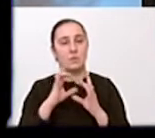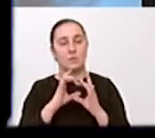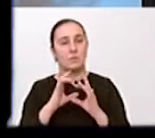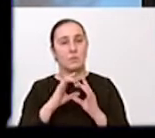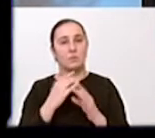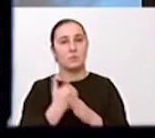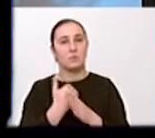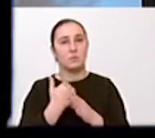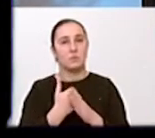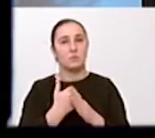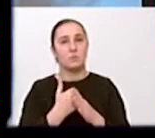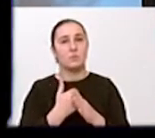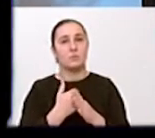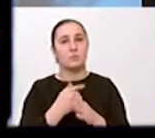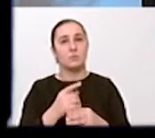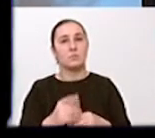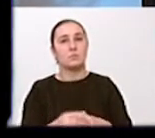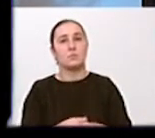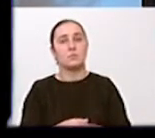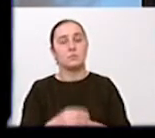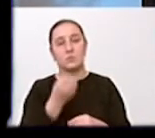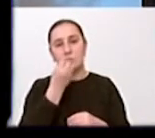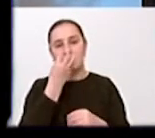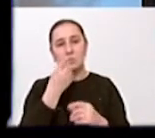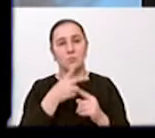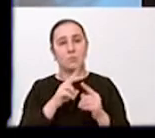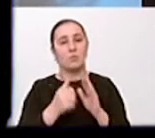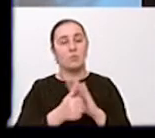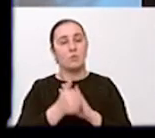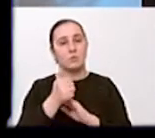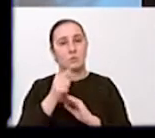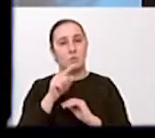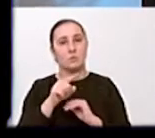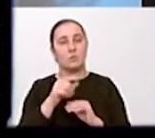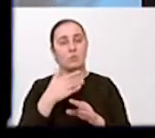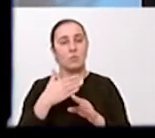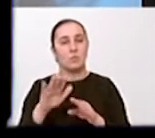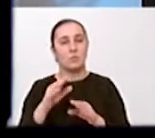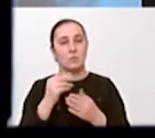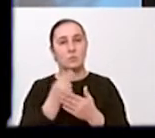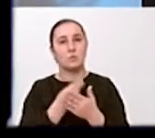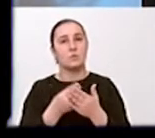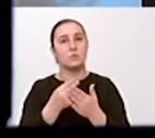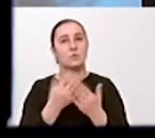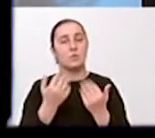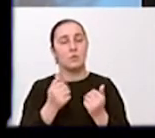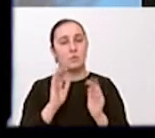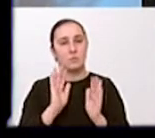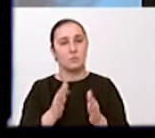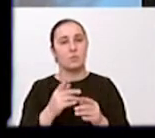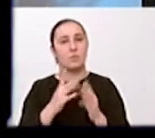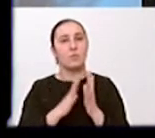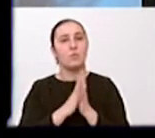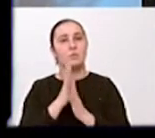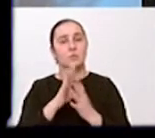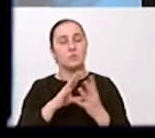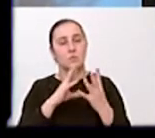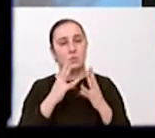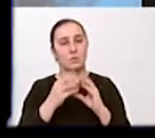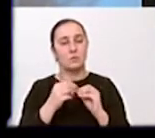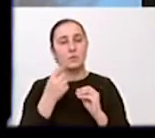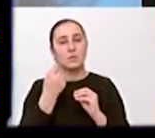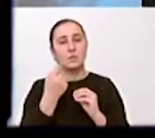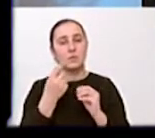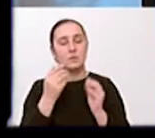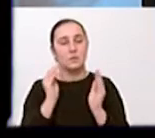uskunasi yordamida gulning boshlang'ich bo'limini chizib olamiz, ya'ni o'sish jarayonida